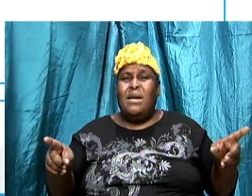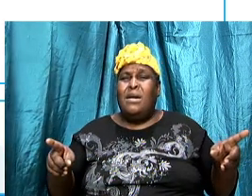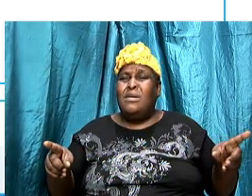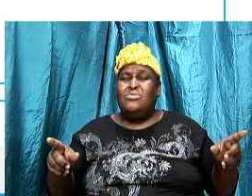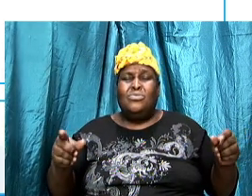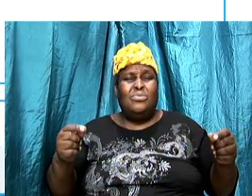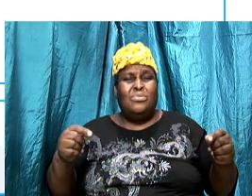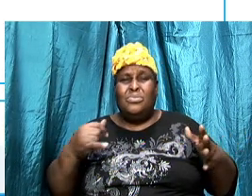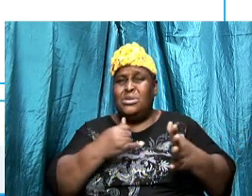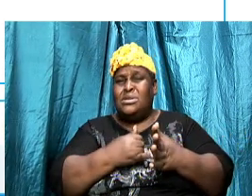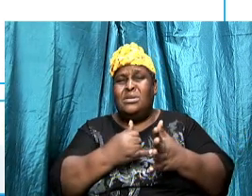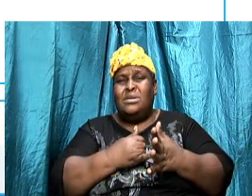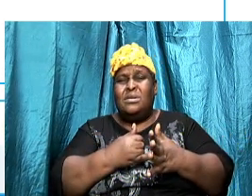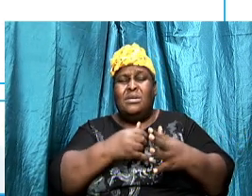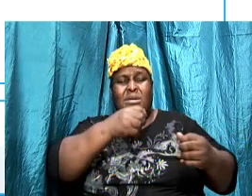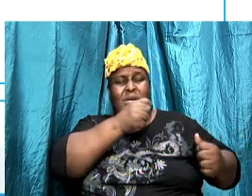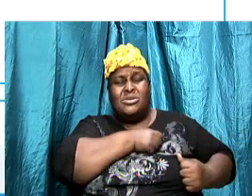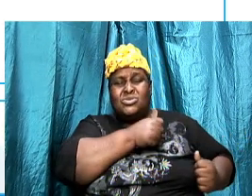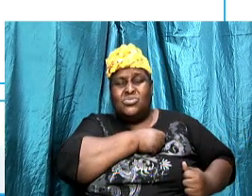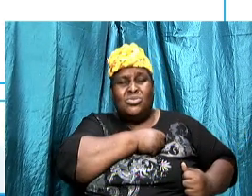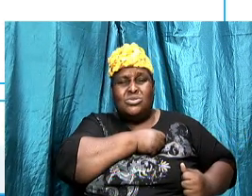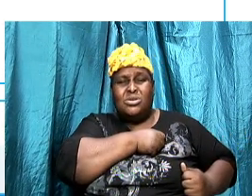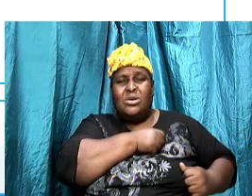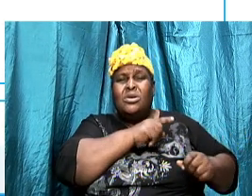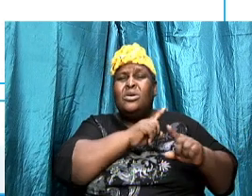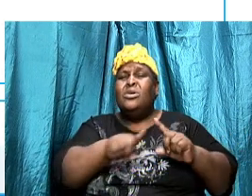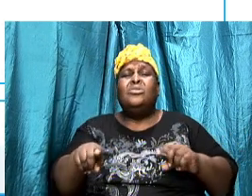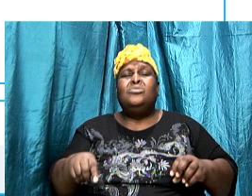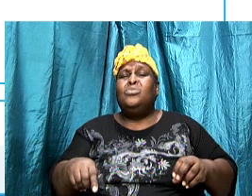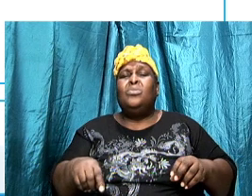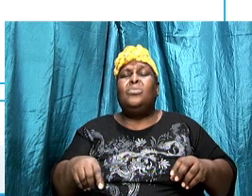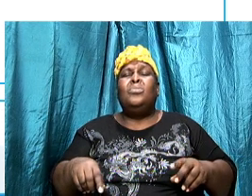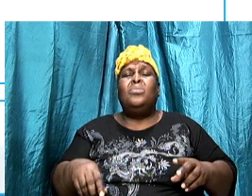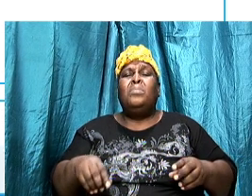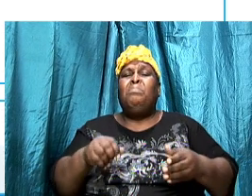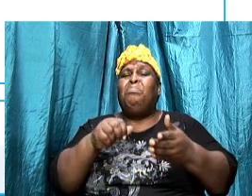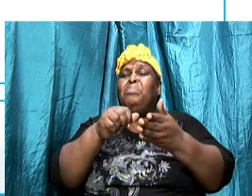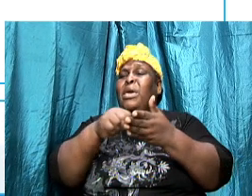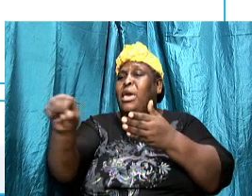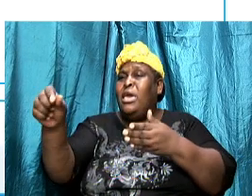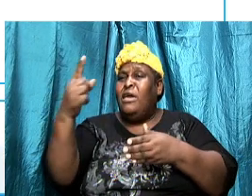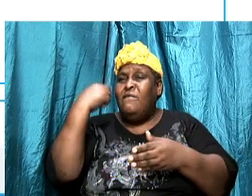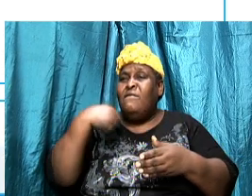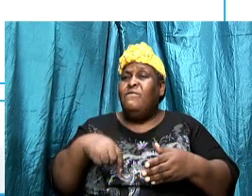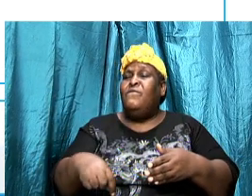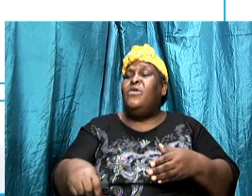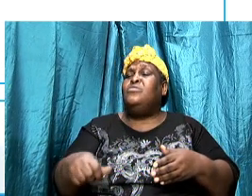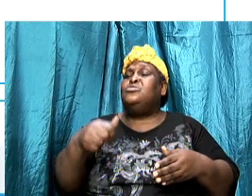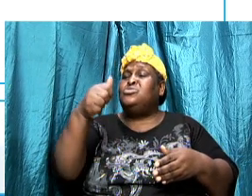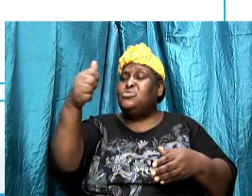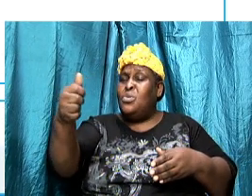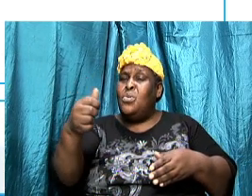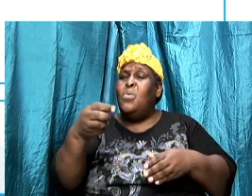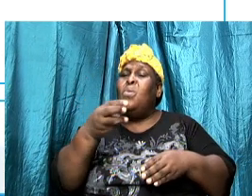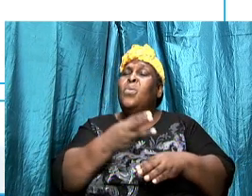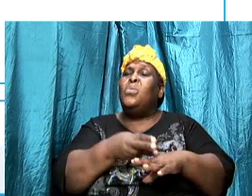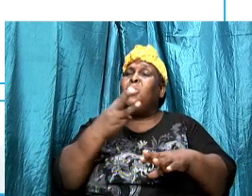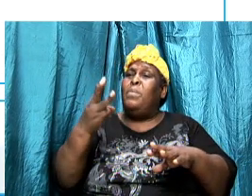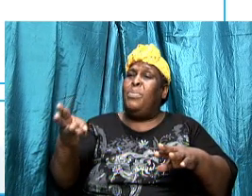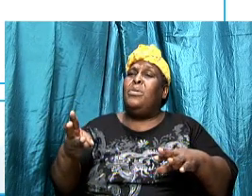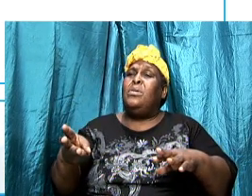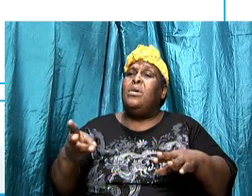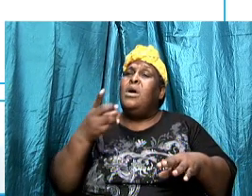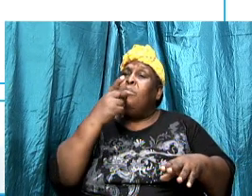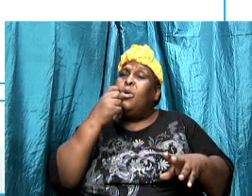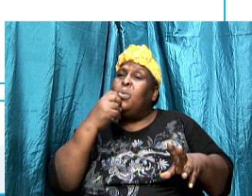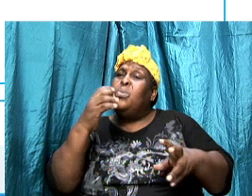it works. A soldier doesn't foot his own bill, but he allow, you know, but whoever call him to war take